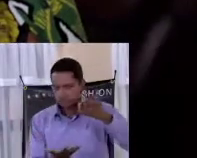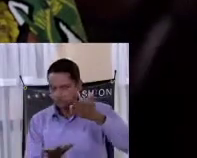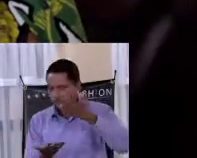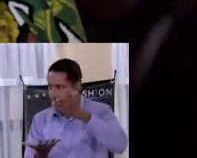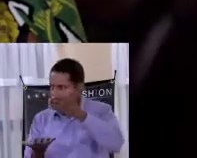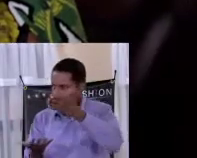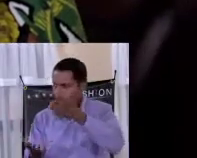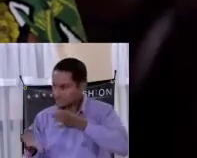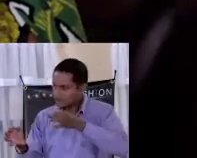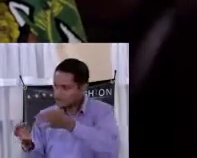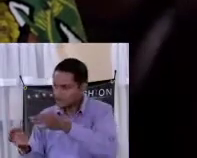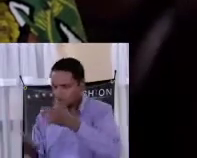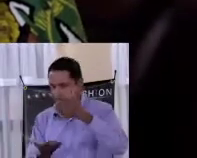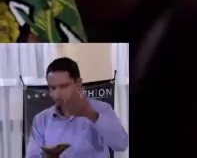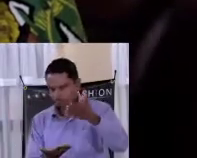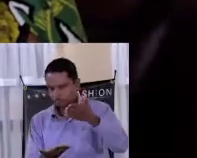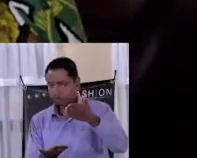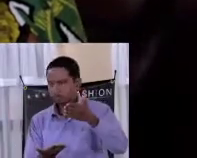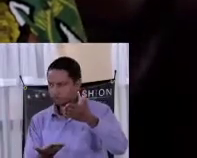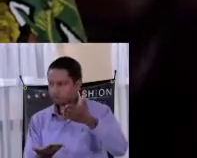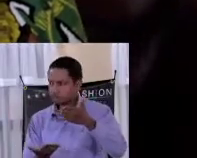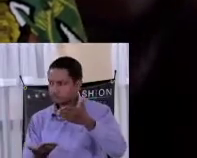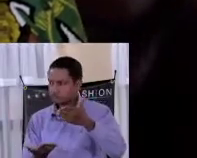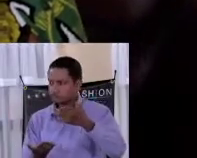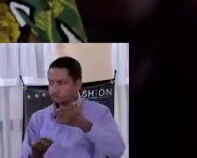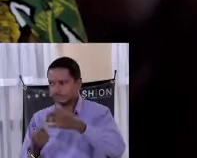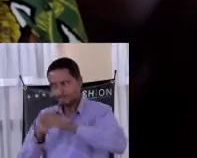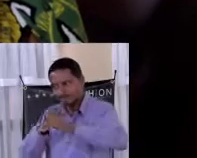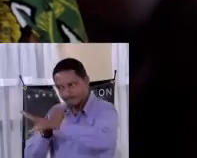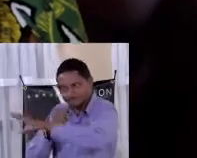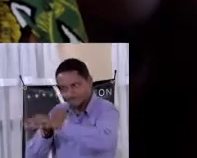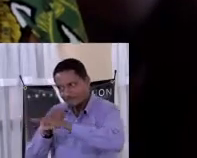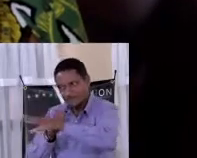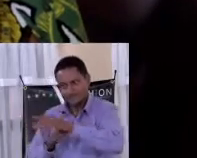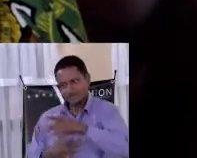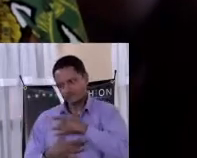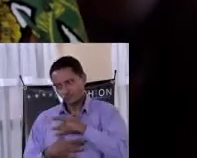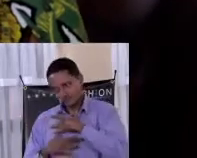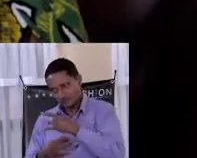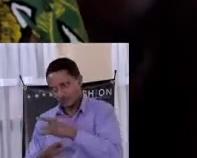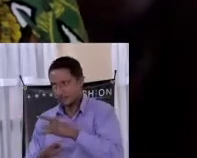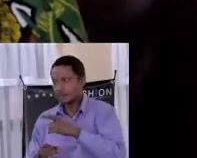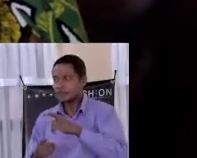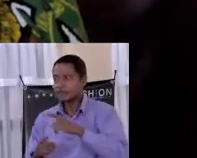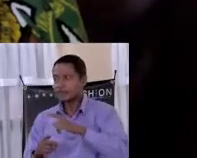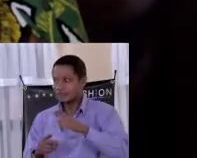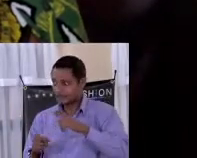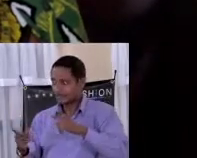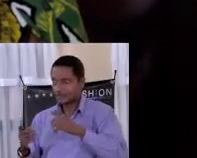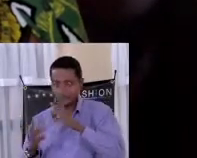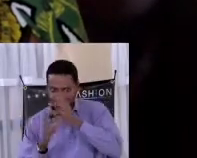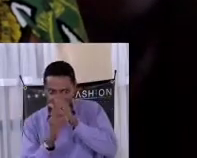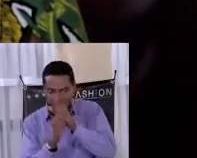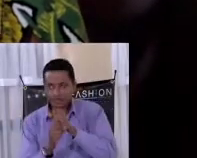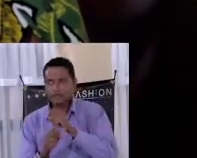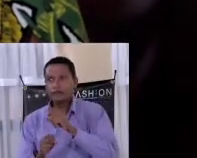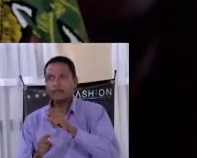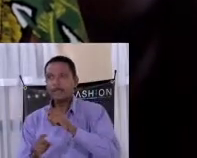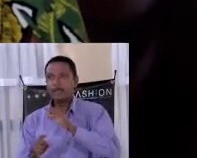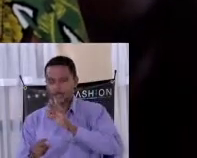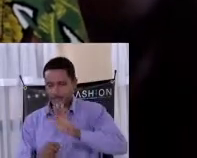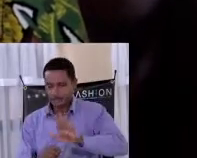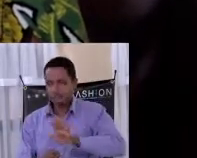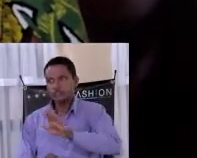interesting and representing your own brand? That's very important. Also, having a